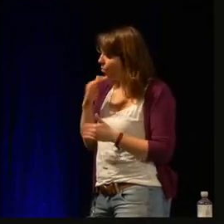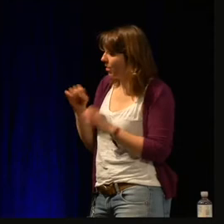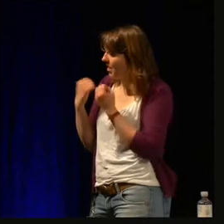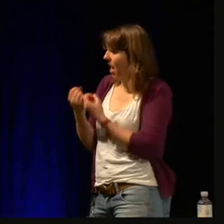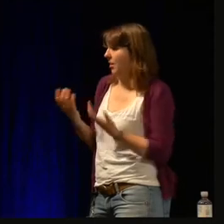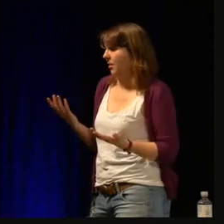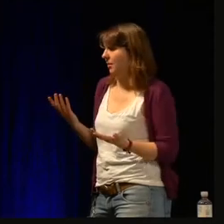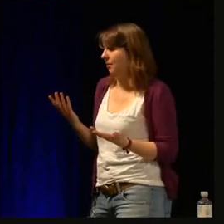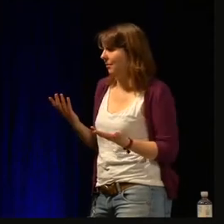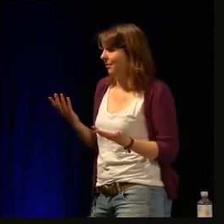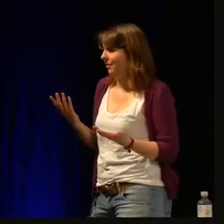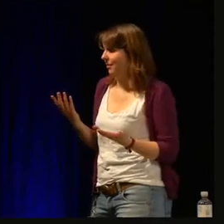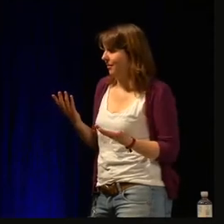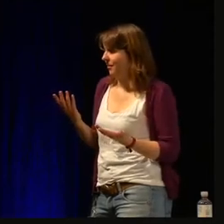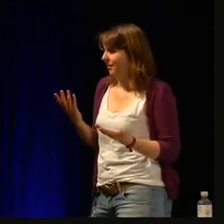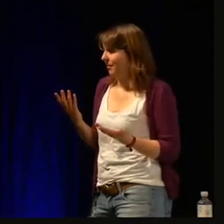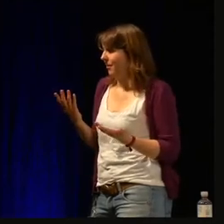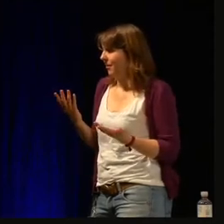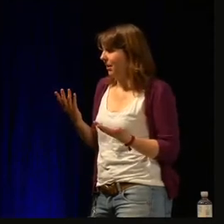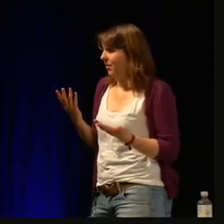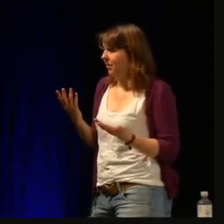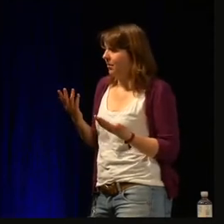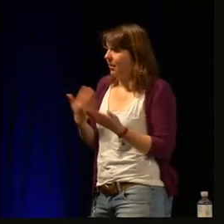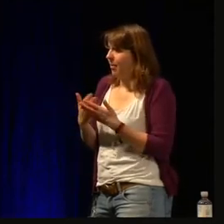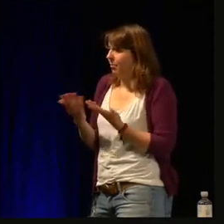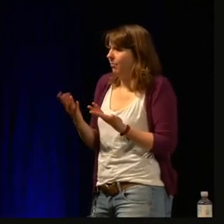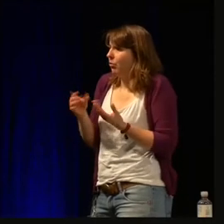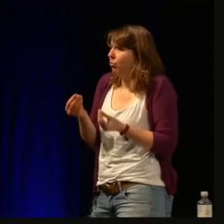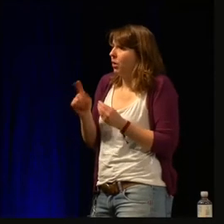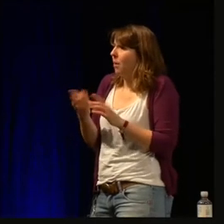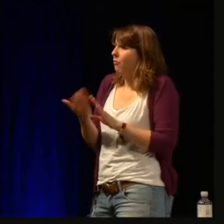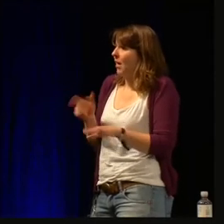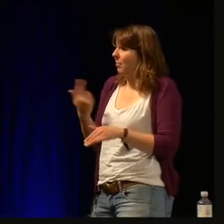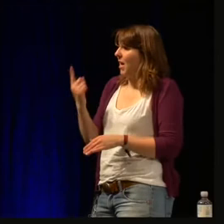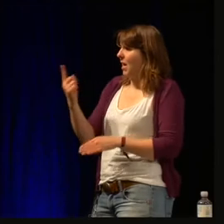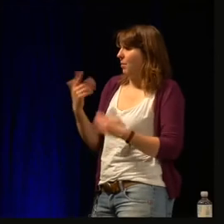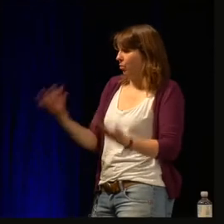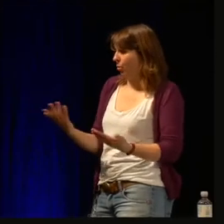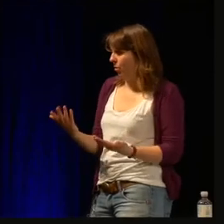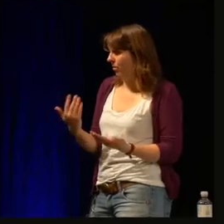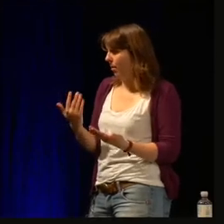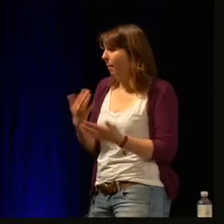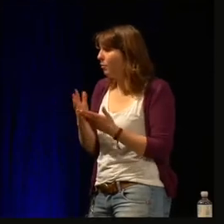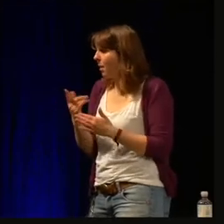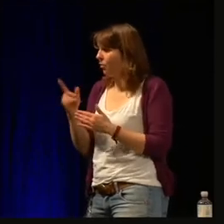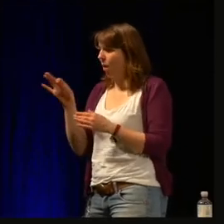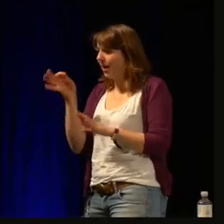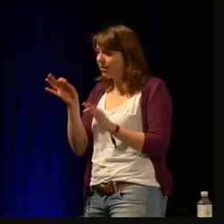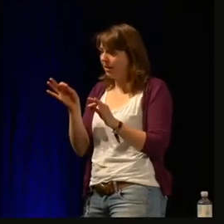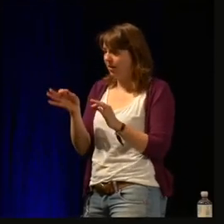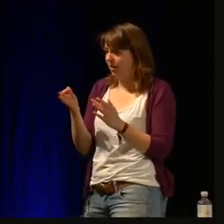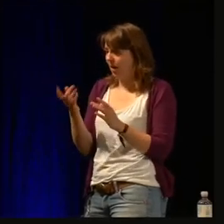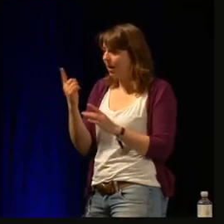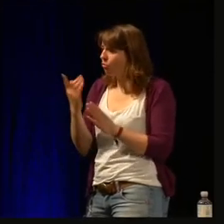very few scenarios where we have training in certain model scenarios. What